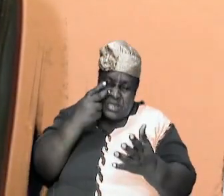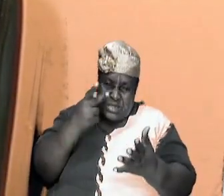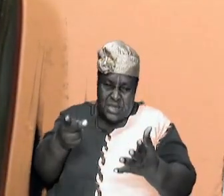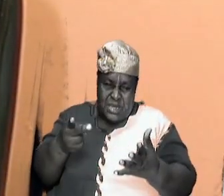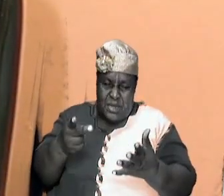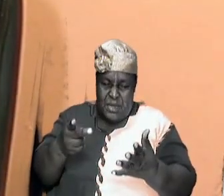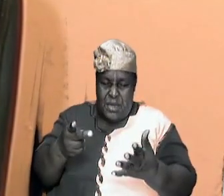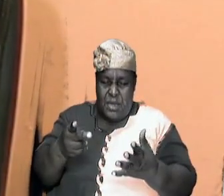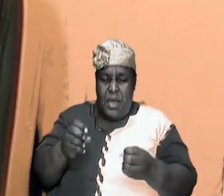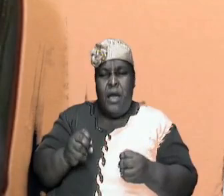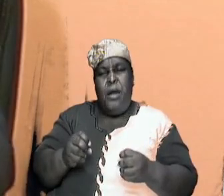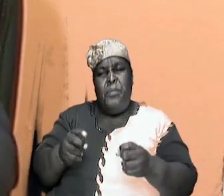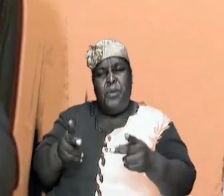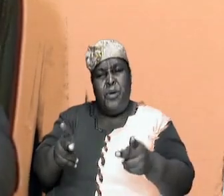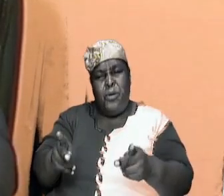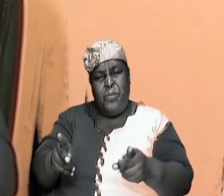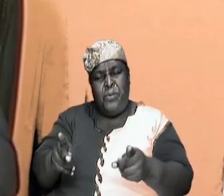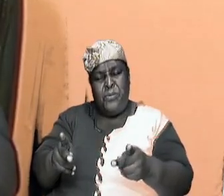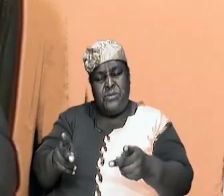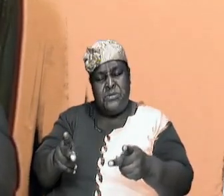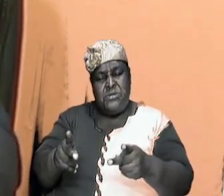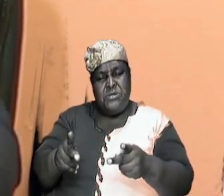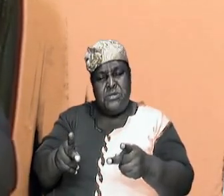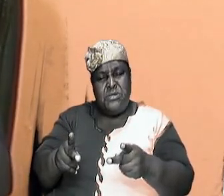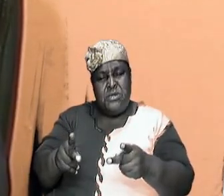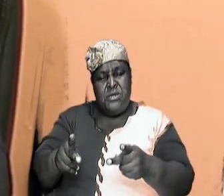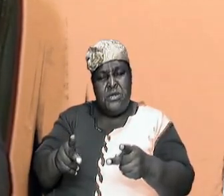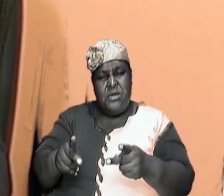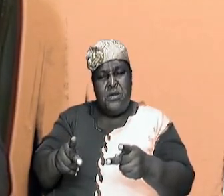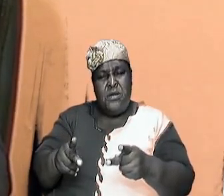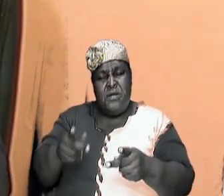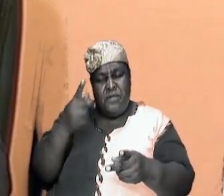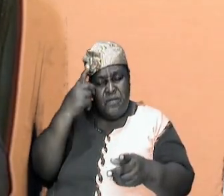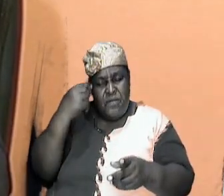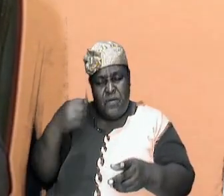purpose that for Christ